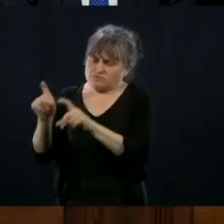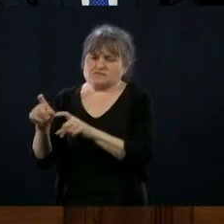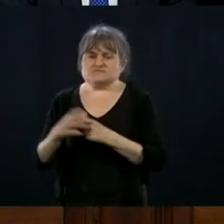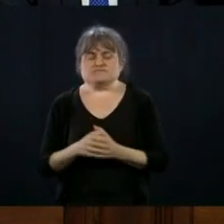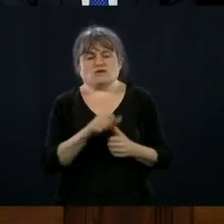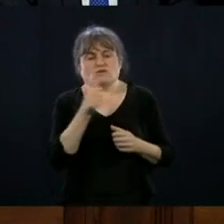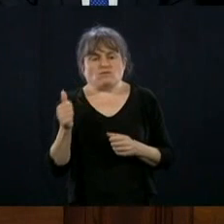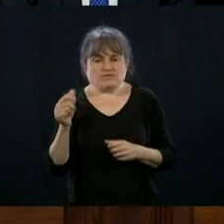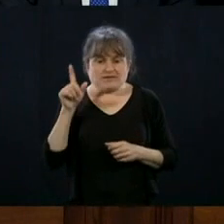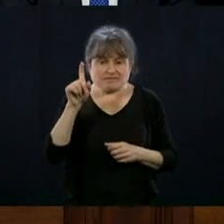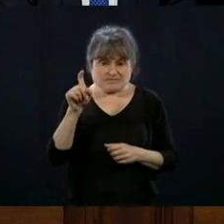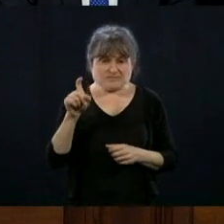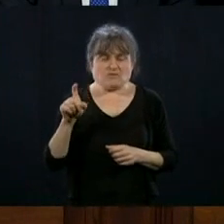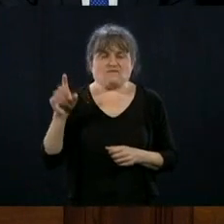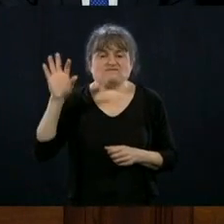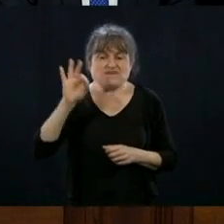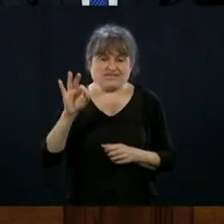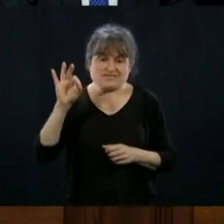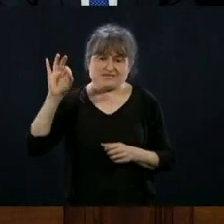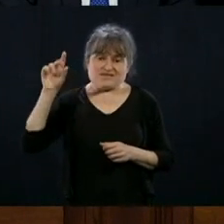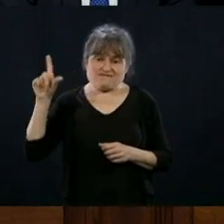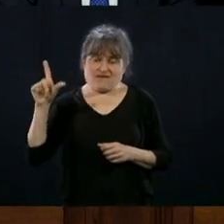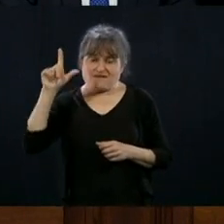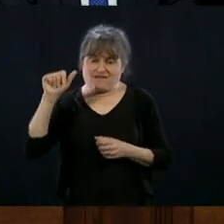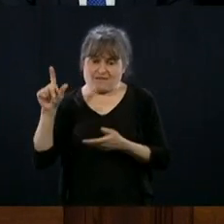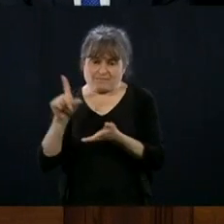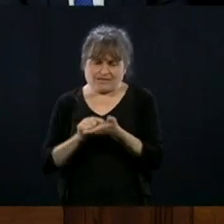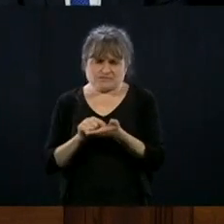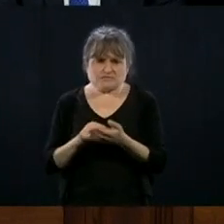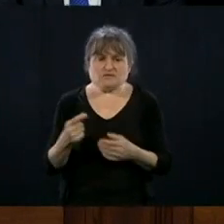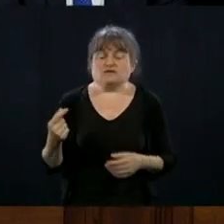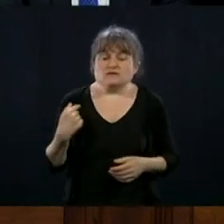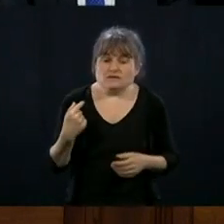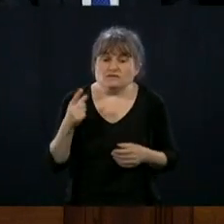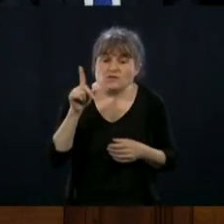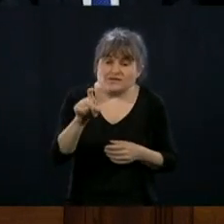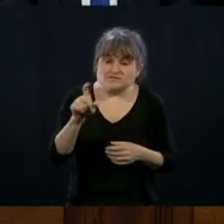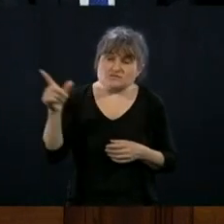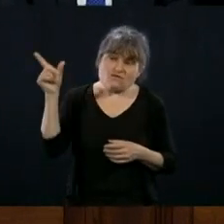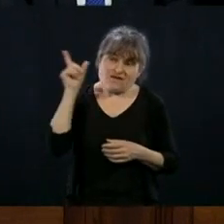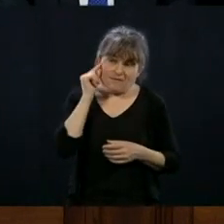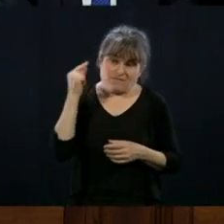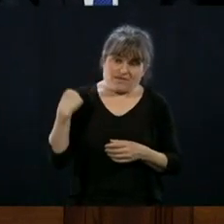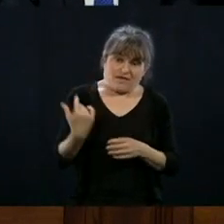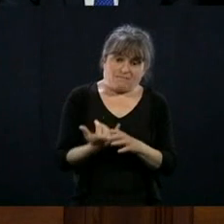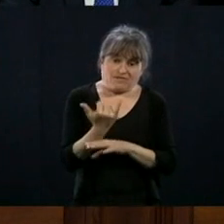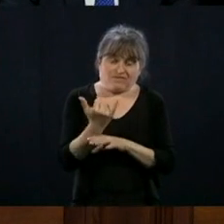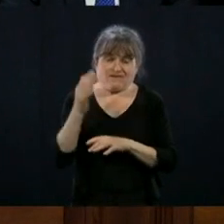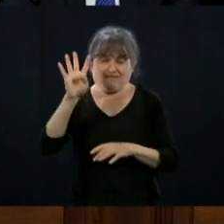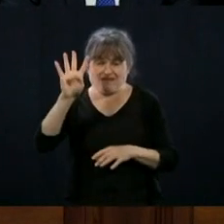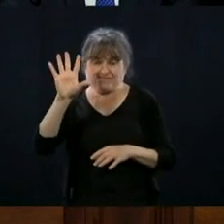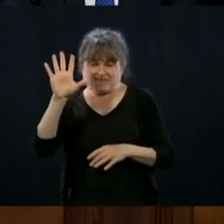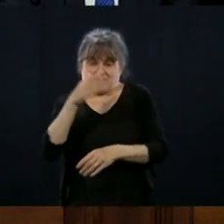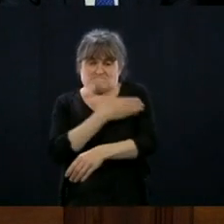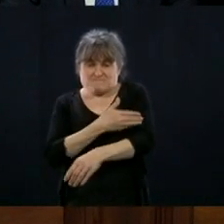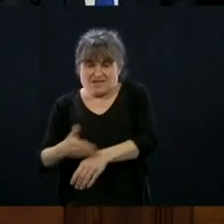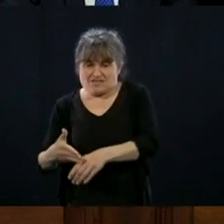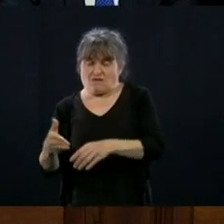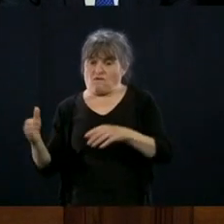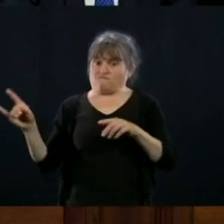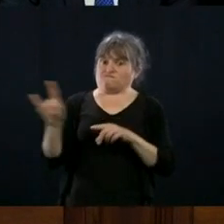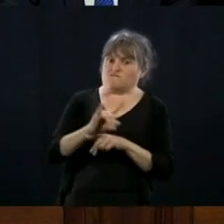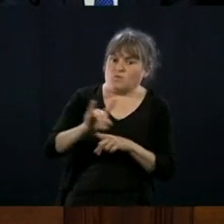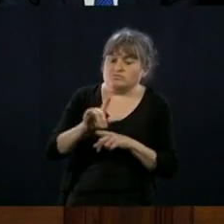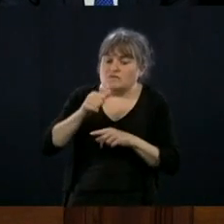We learned this morning that Quebec was almost a victim of a fraud of tens of thousands